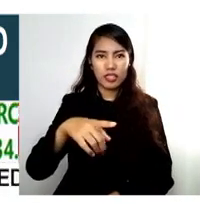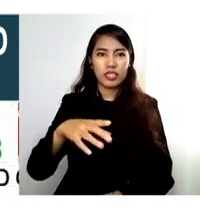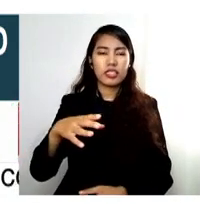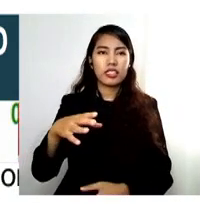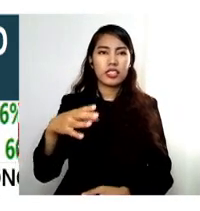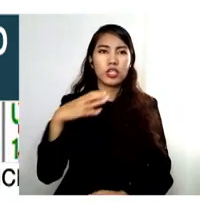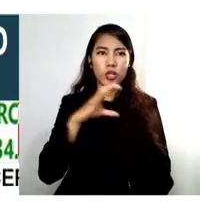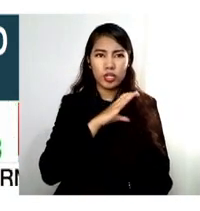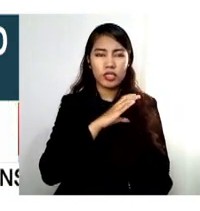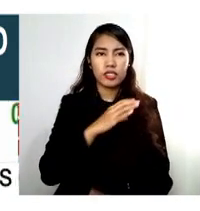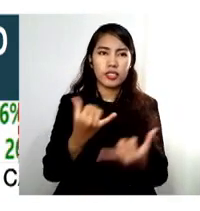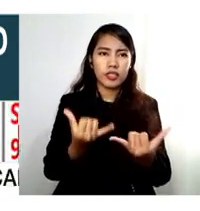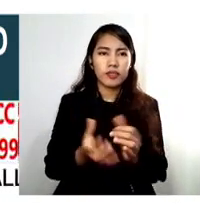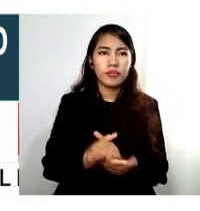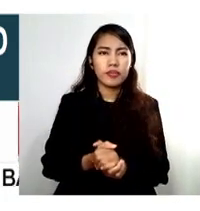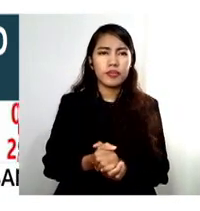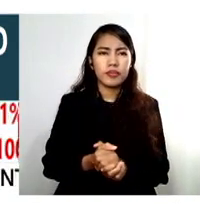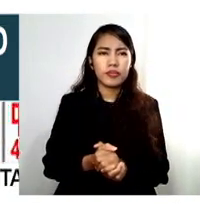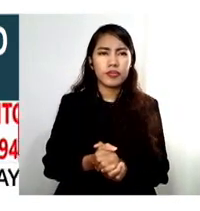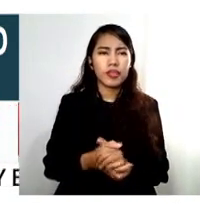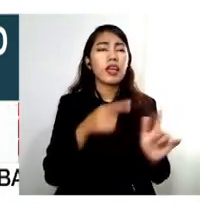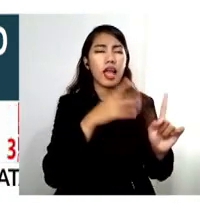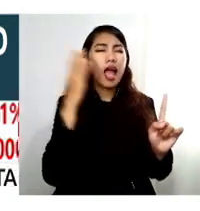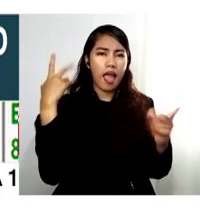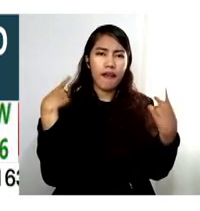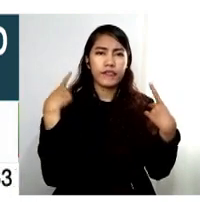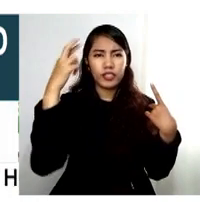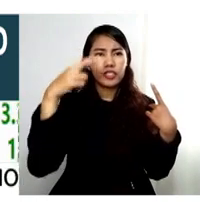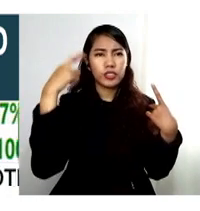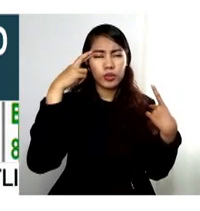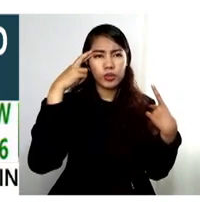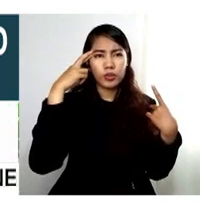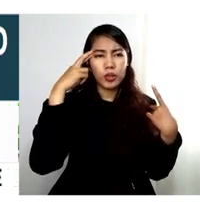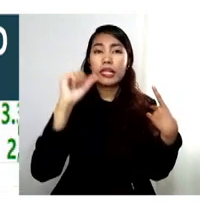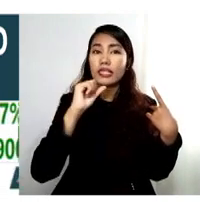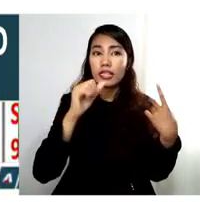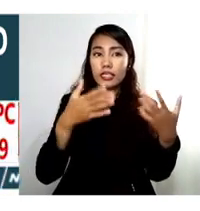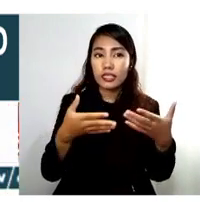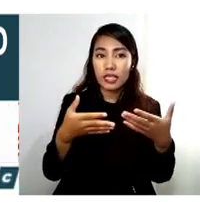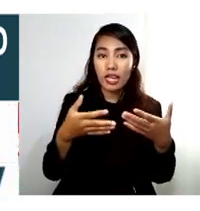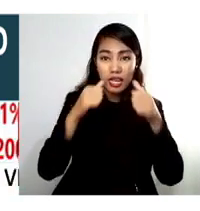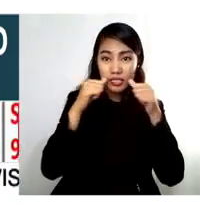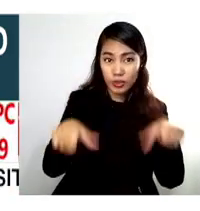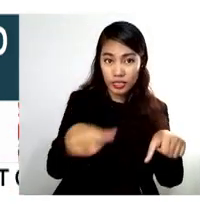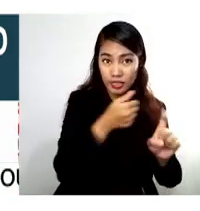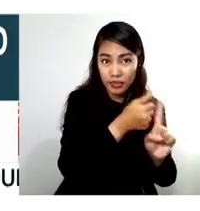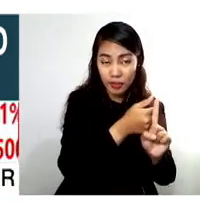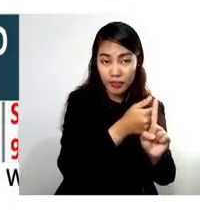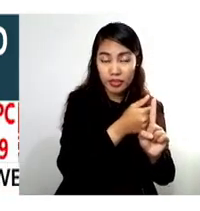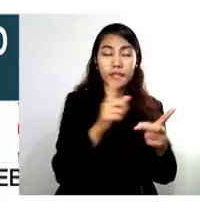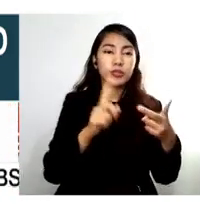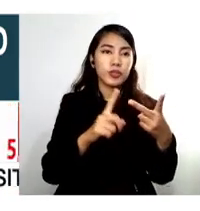And he must have his reasons for, number one, not announcing it himself. Number two, for allowing